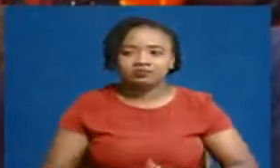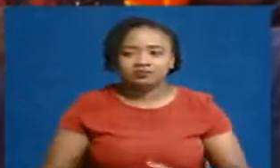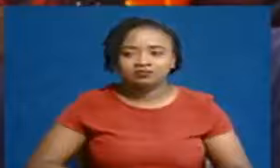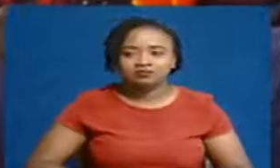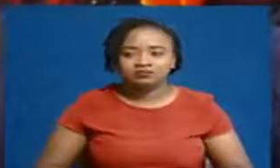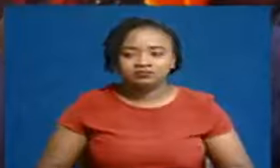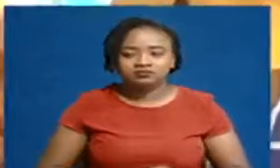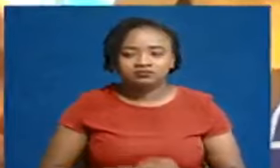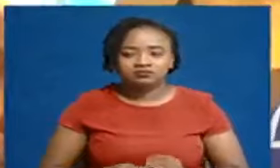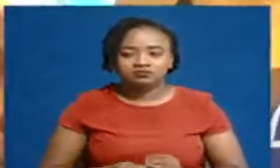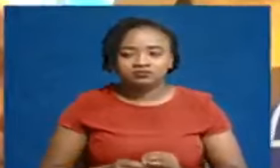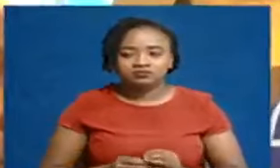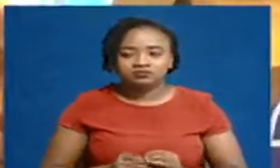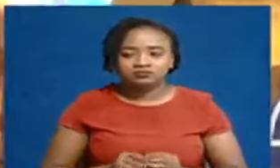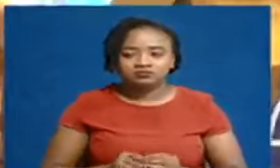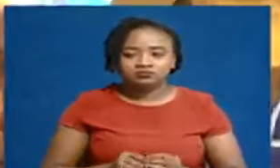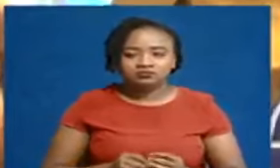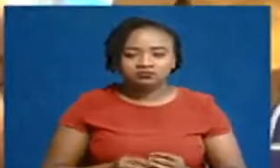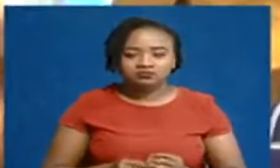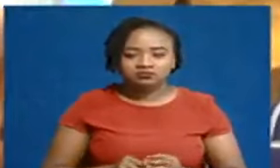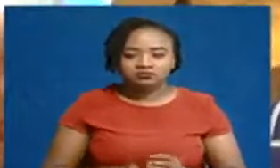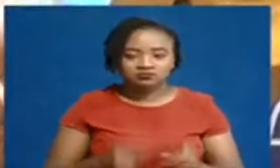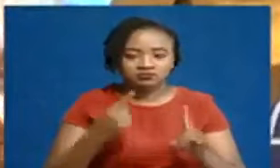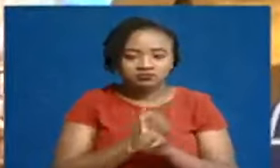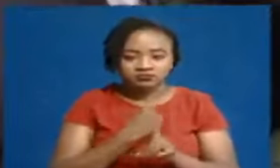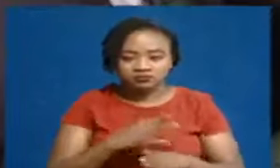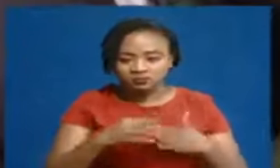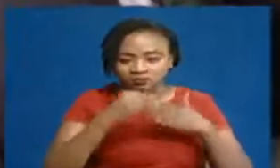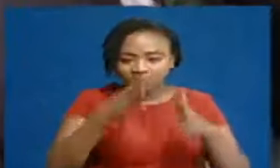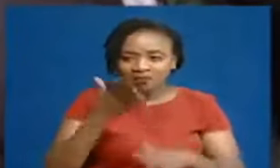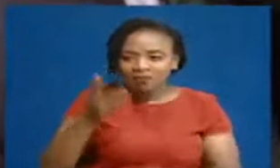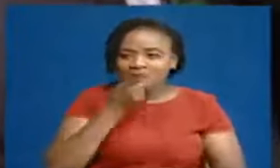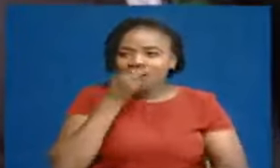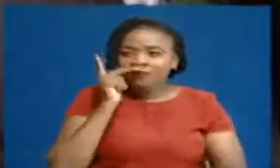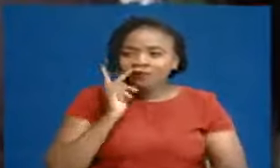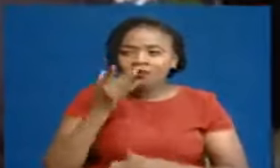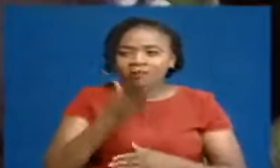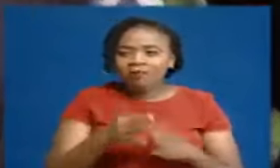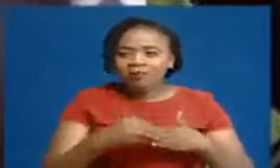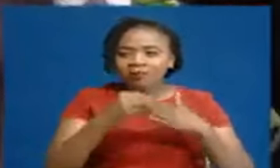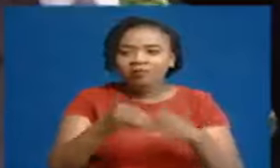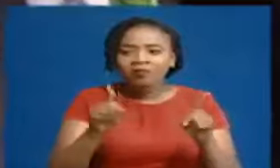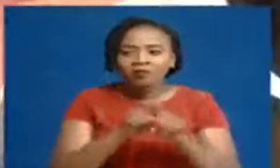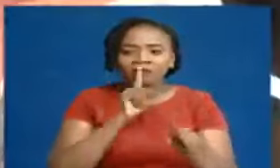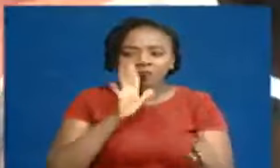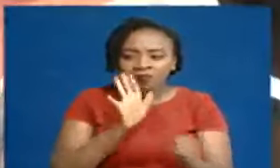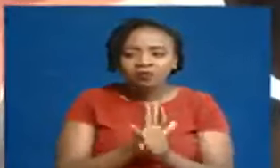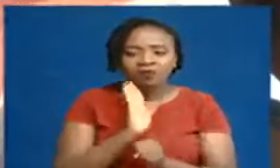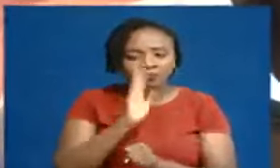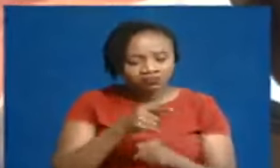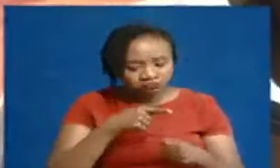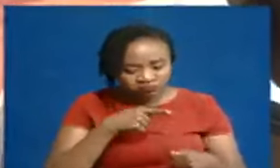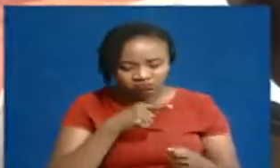Opposition leaders who attended the service, led by Wiper leader Kalonzo Musyoka, vowed to challenge abduction and holding